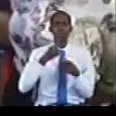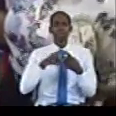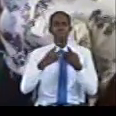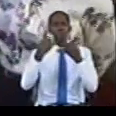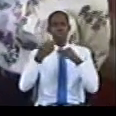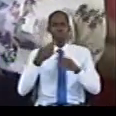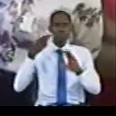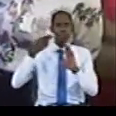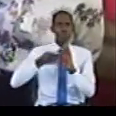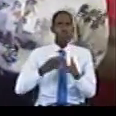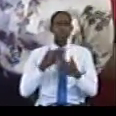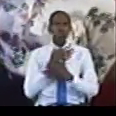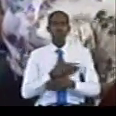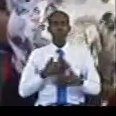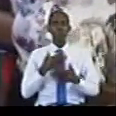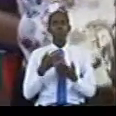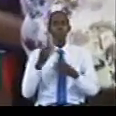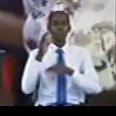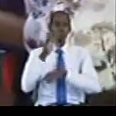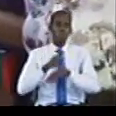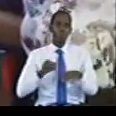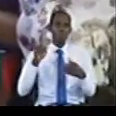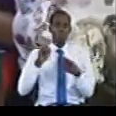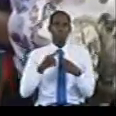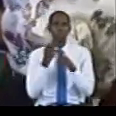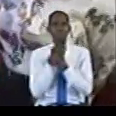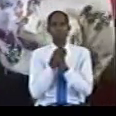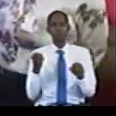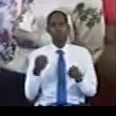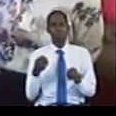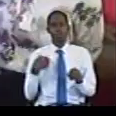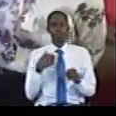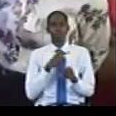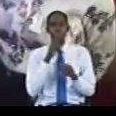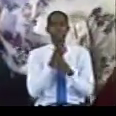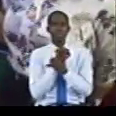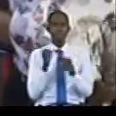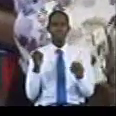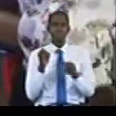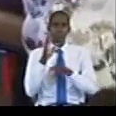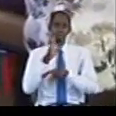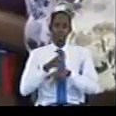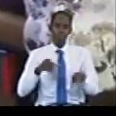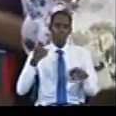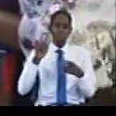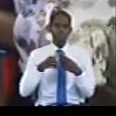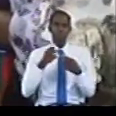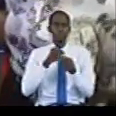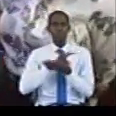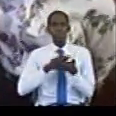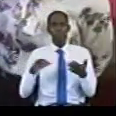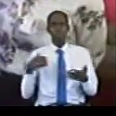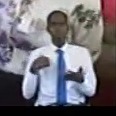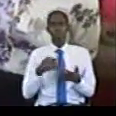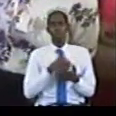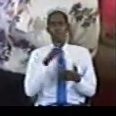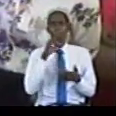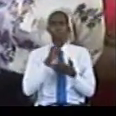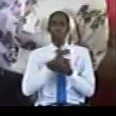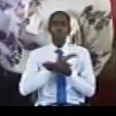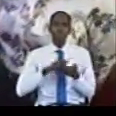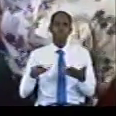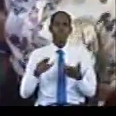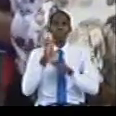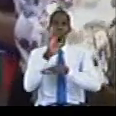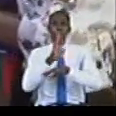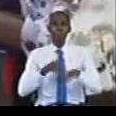Called to salvation, was saved. Called to sanctification, was sanctified. Called